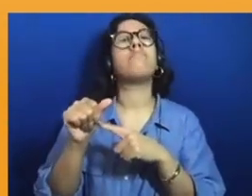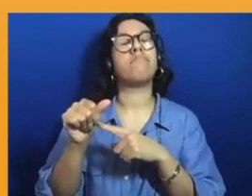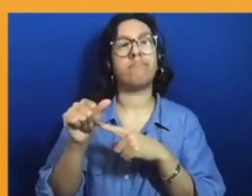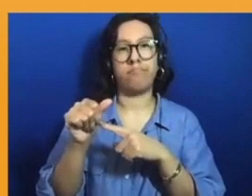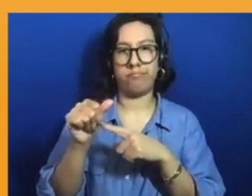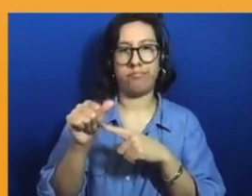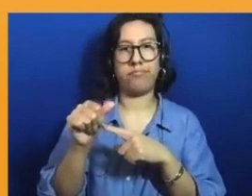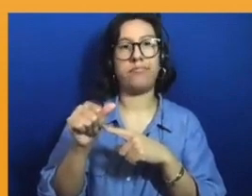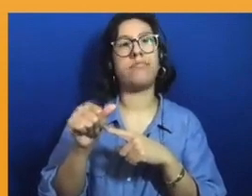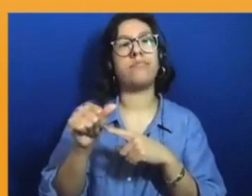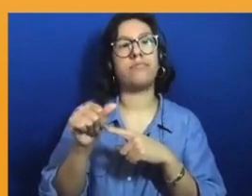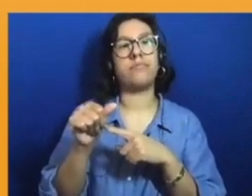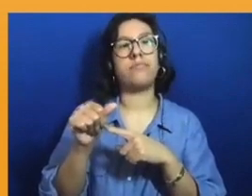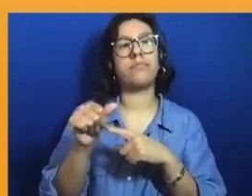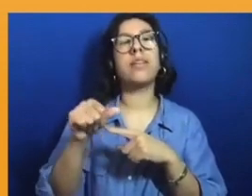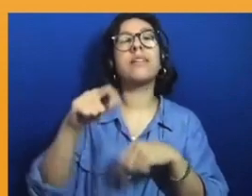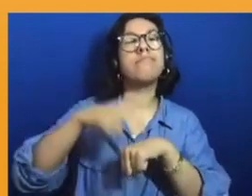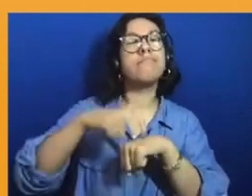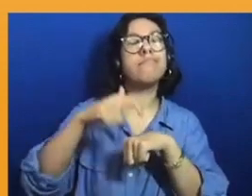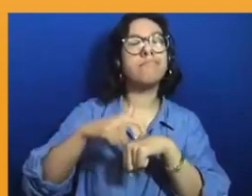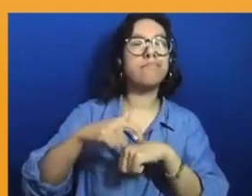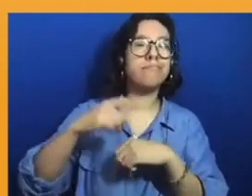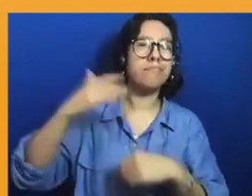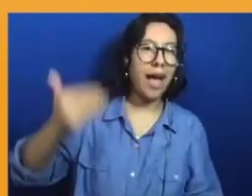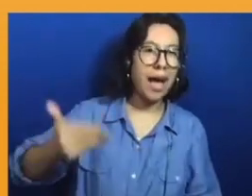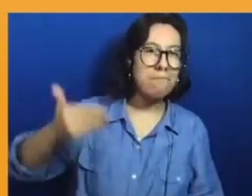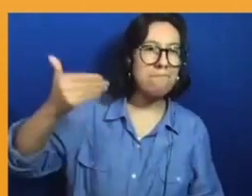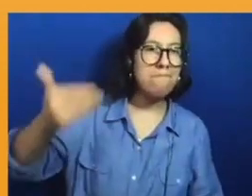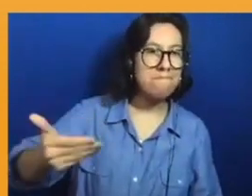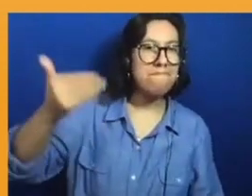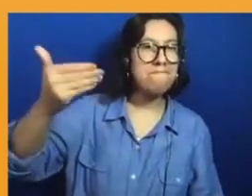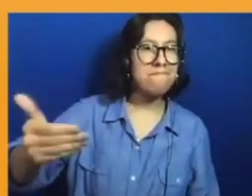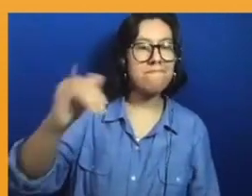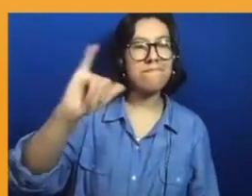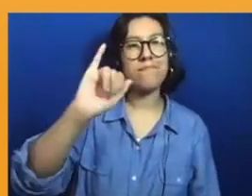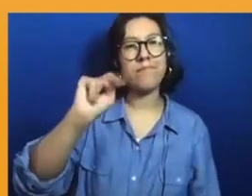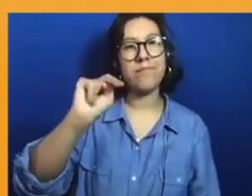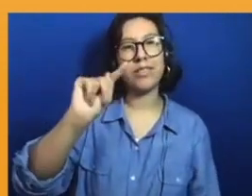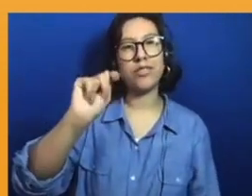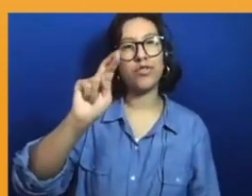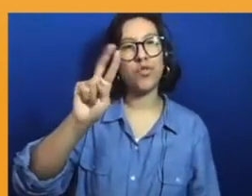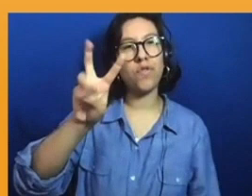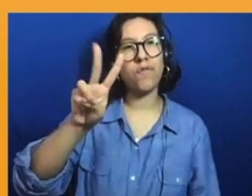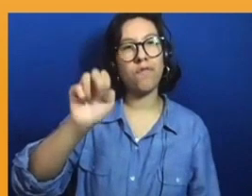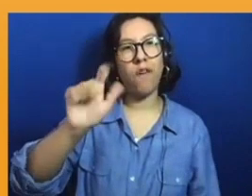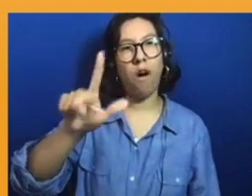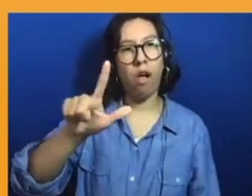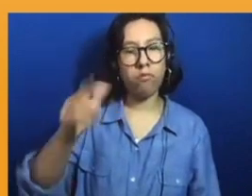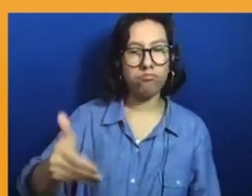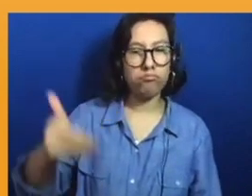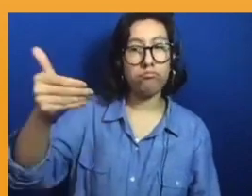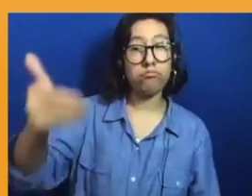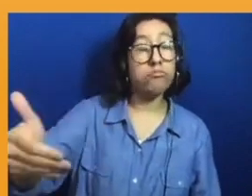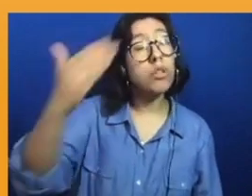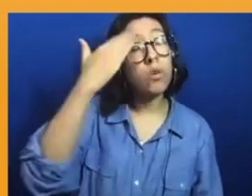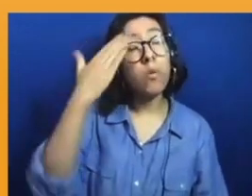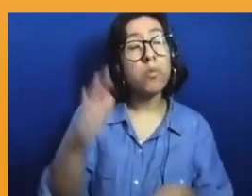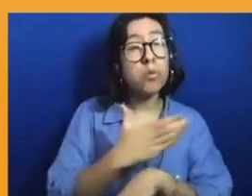in time or space. And so what it is that in music, there's notes,